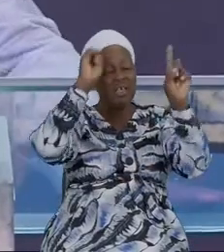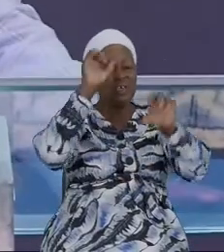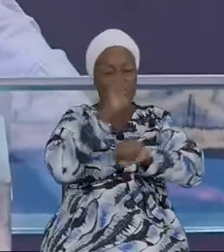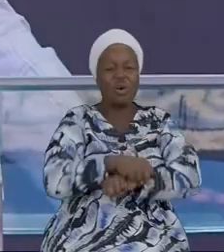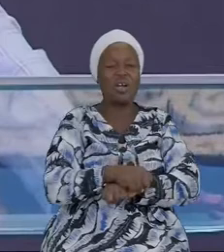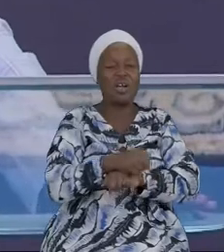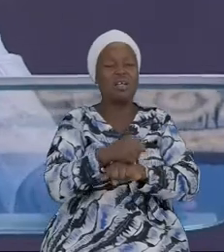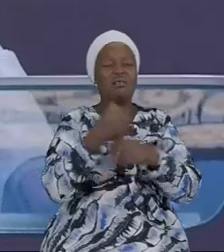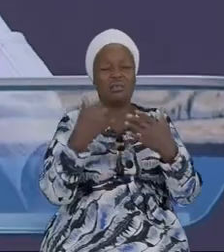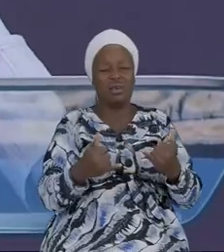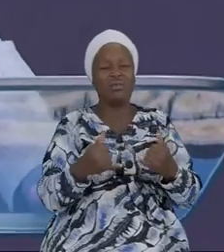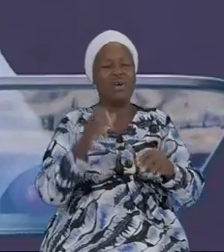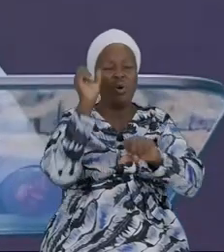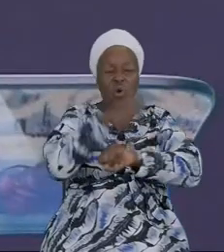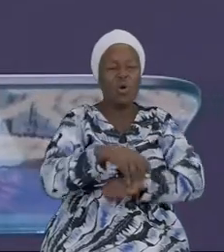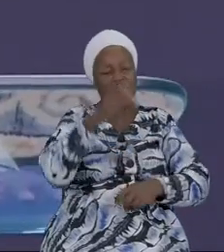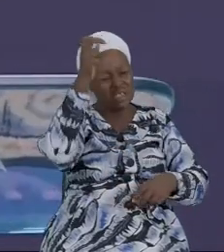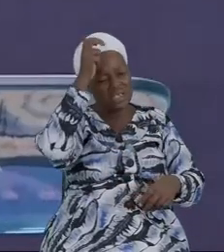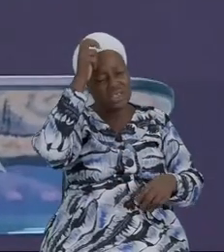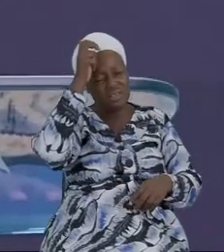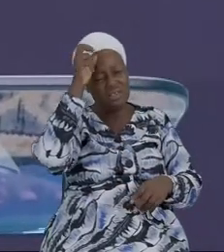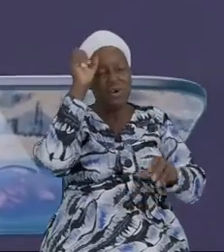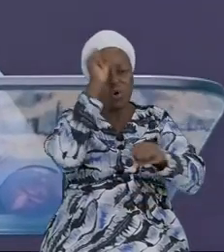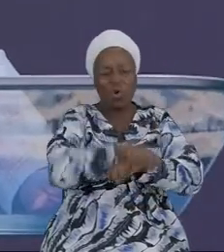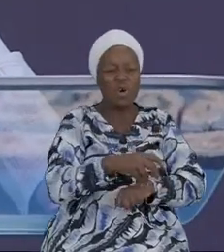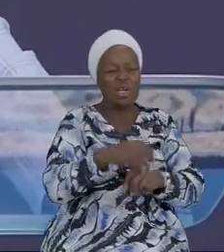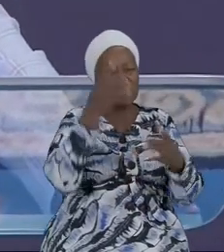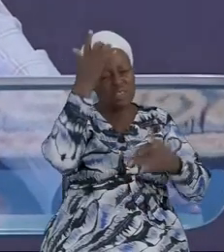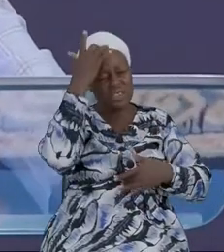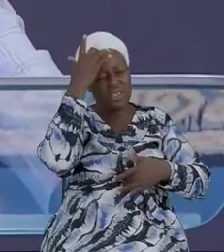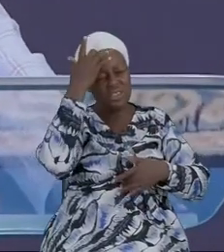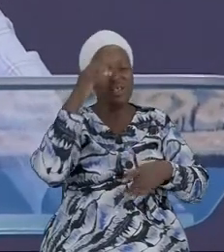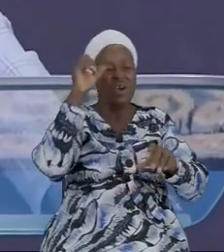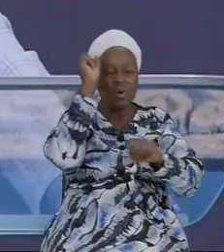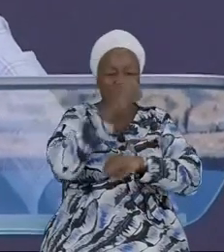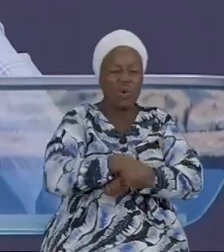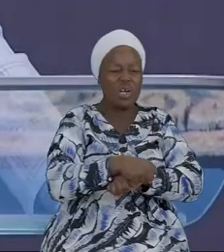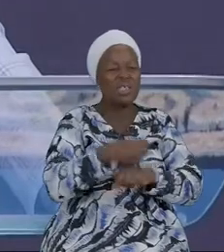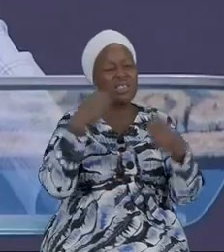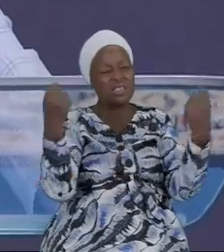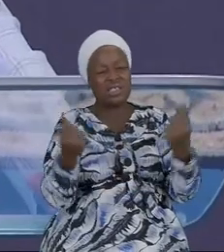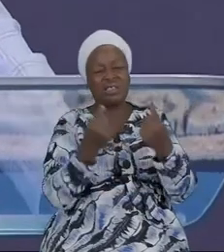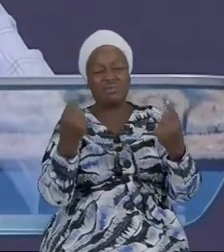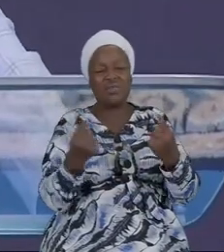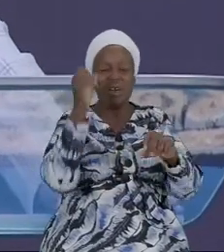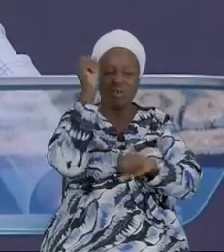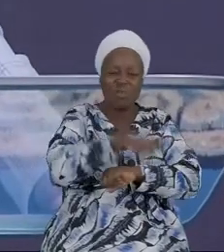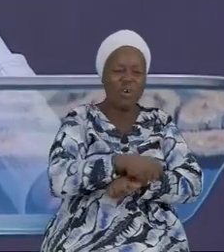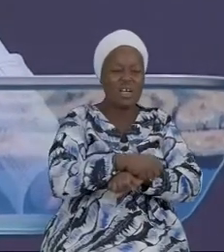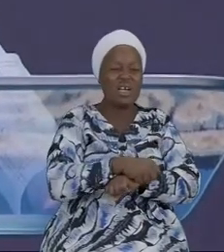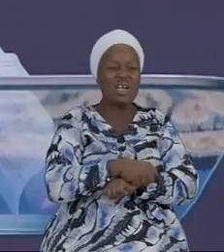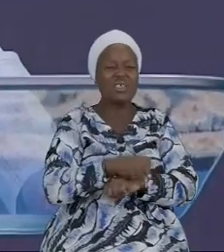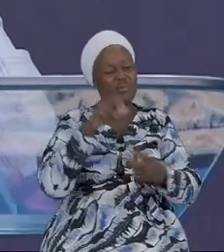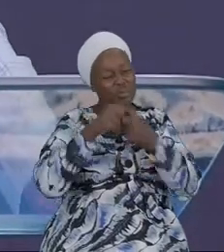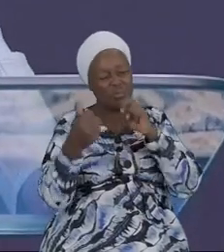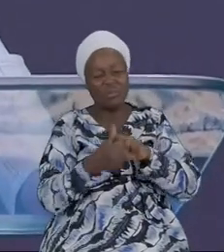already, conquered Satan, conquered sickness, conquered sin, conquered